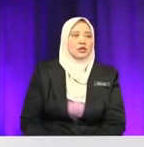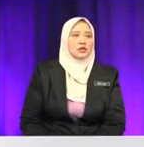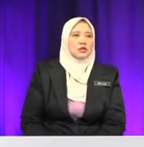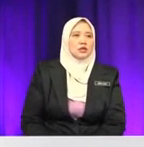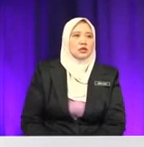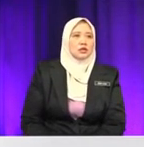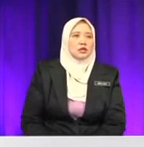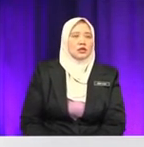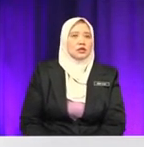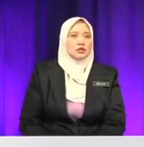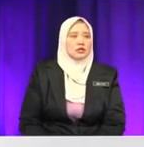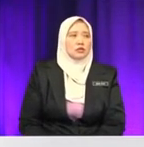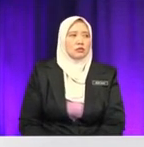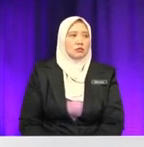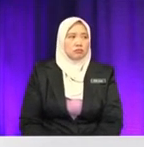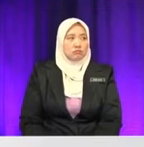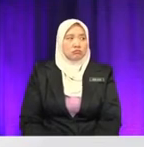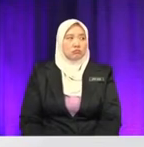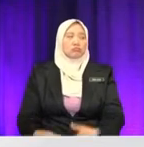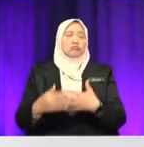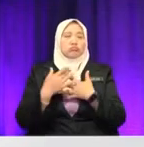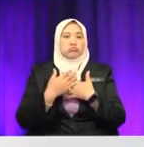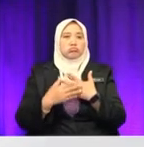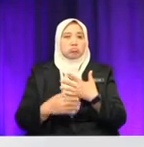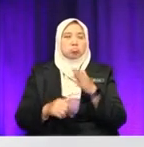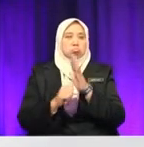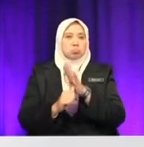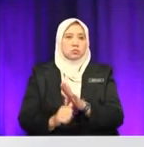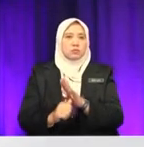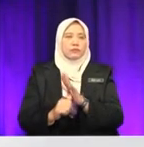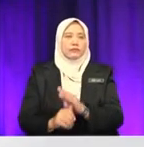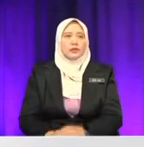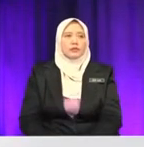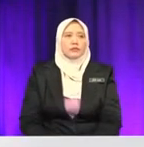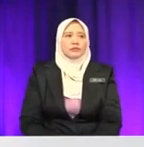high? To high blood pressure. Okay, what was your second one, Faisal?